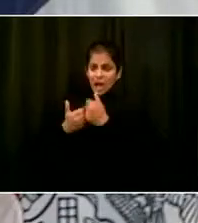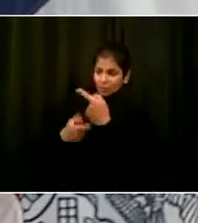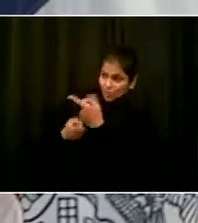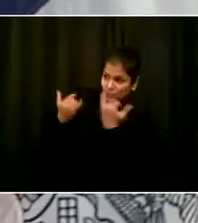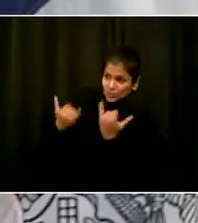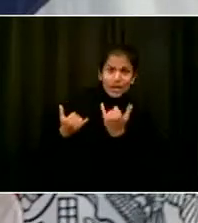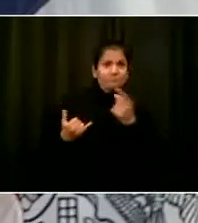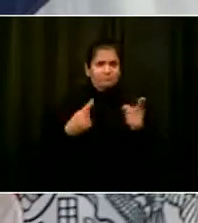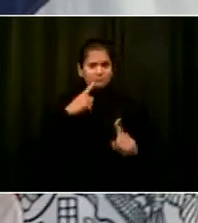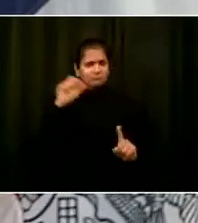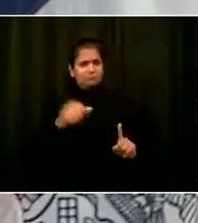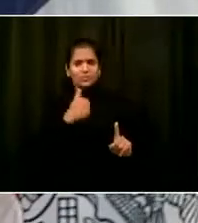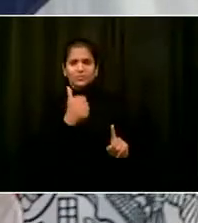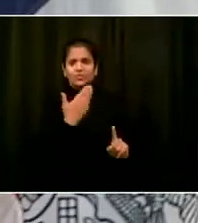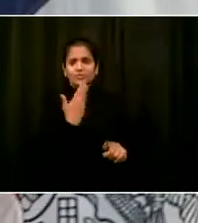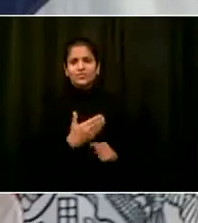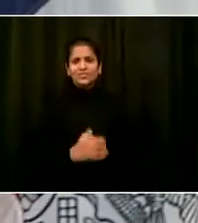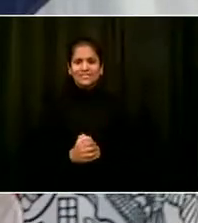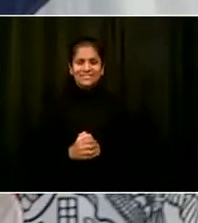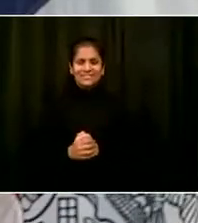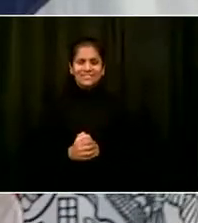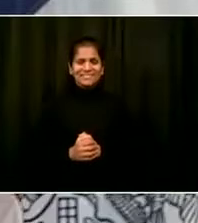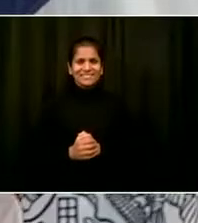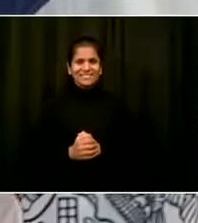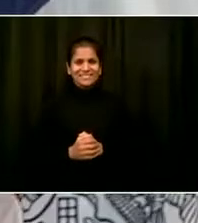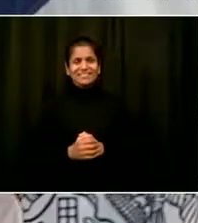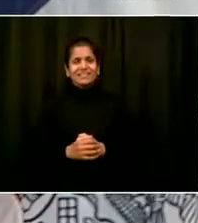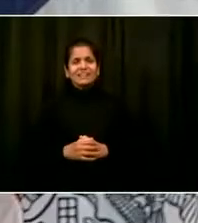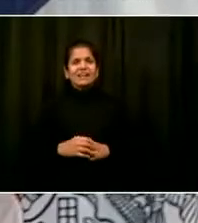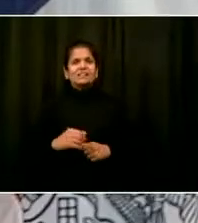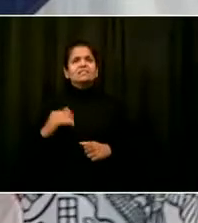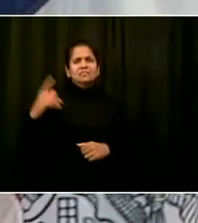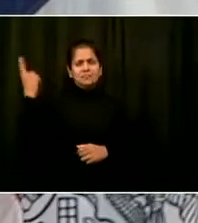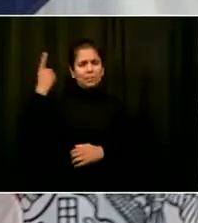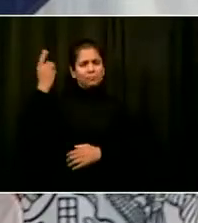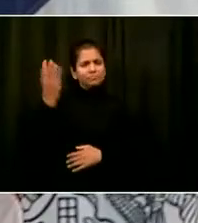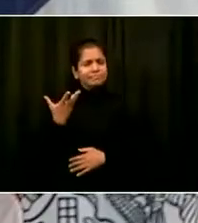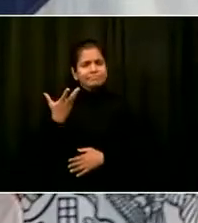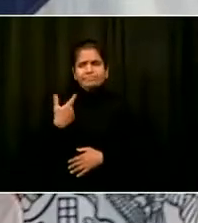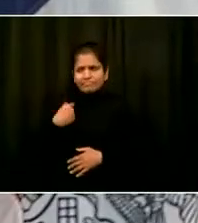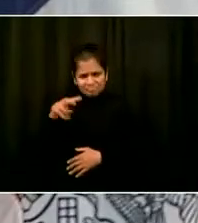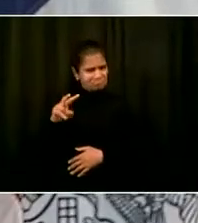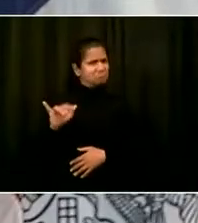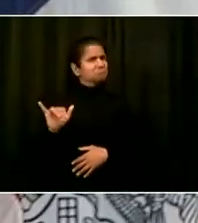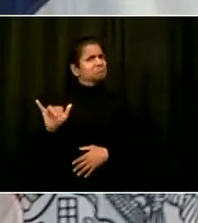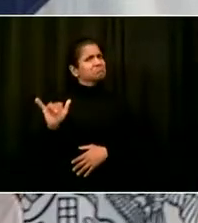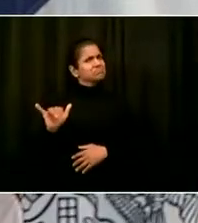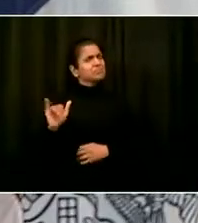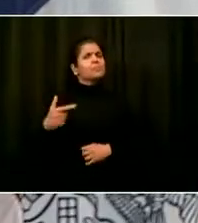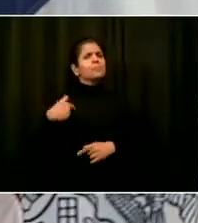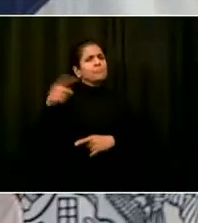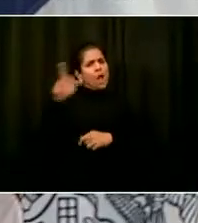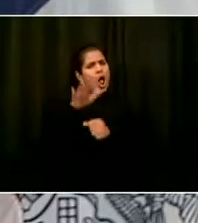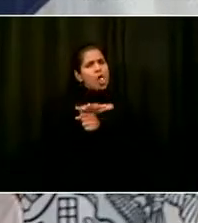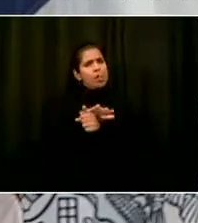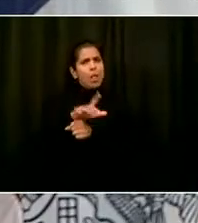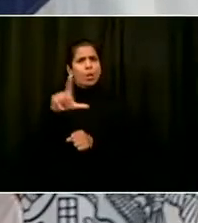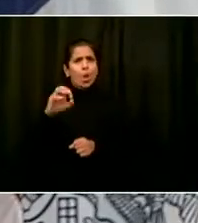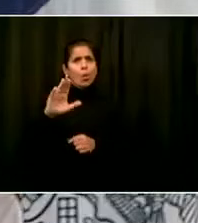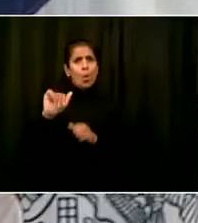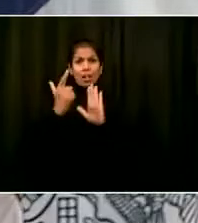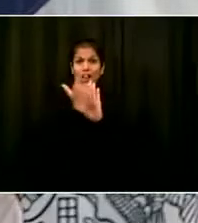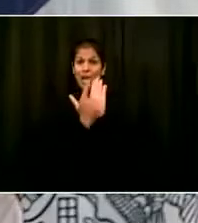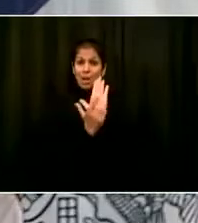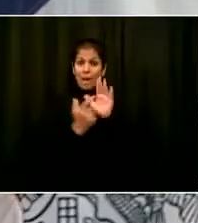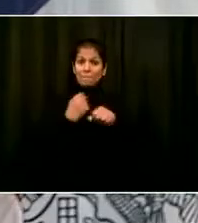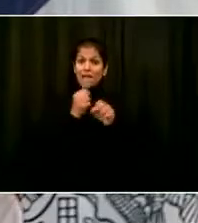you um I've been told that some local lawmakers have had trouble getting new testing sites approved in their districts and that they've made